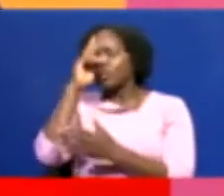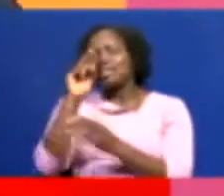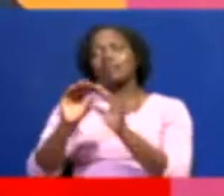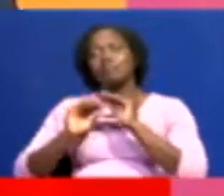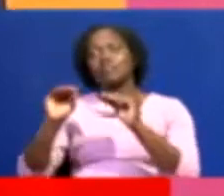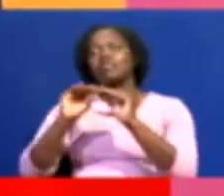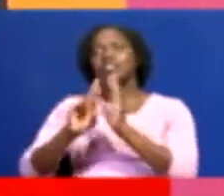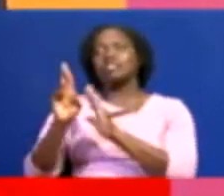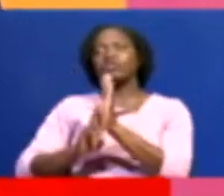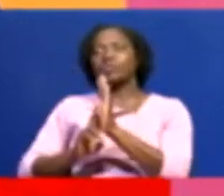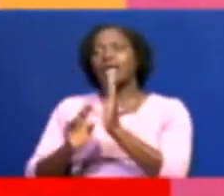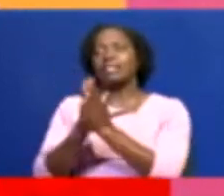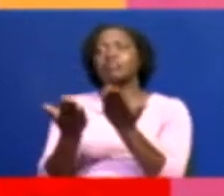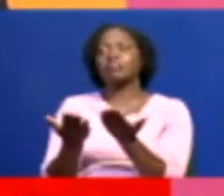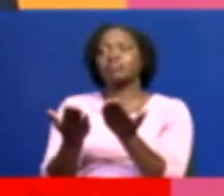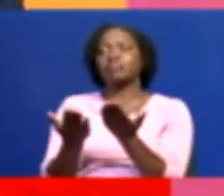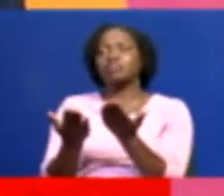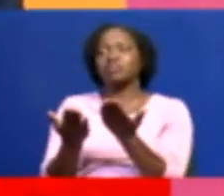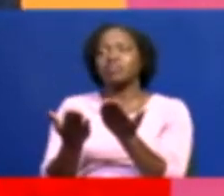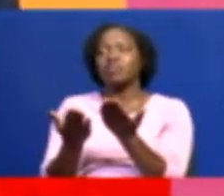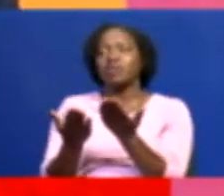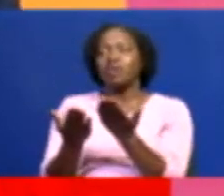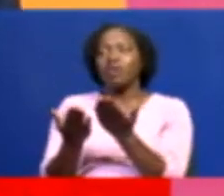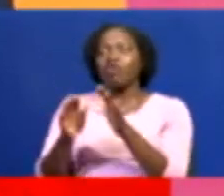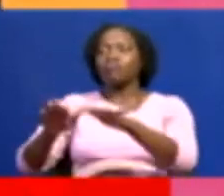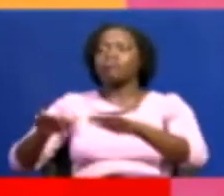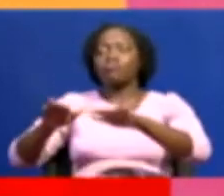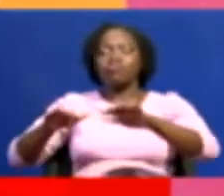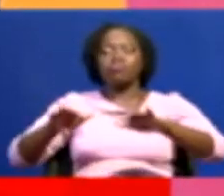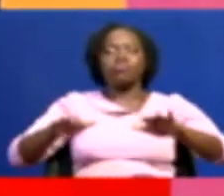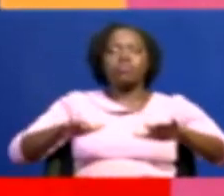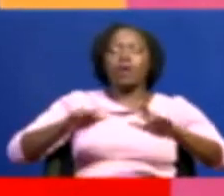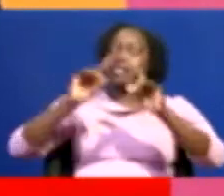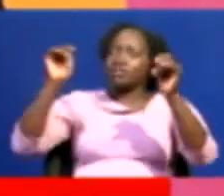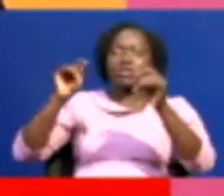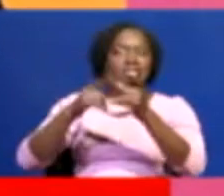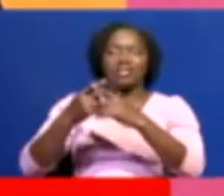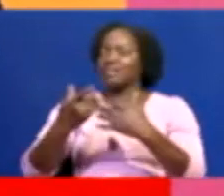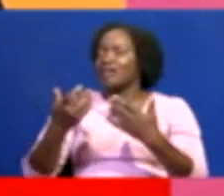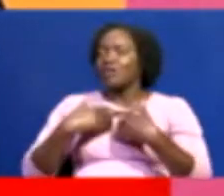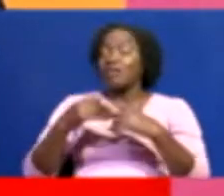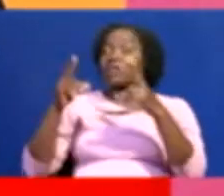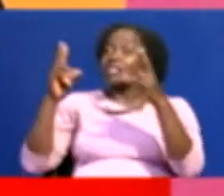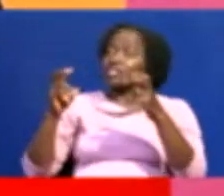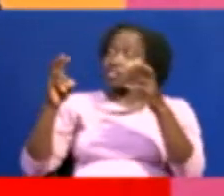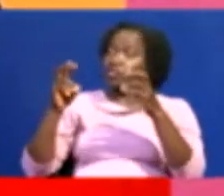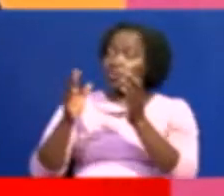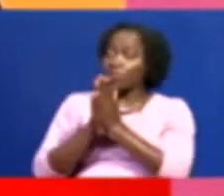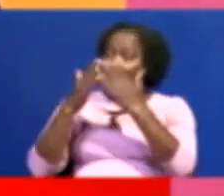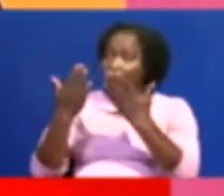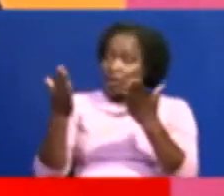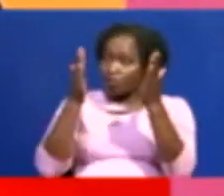taught in the rule and books of quelling demonstration, then we really have an issue with how